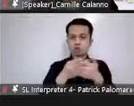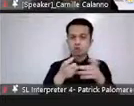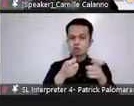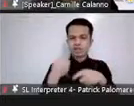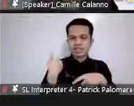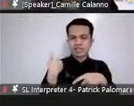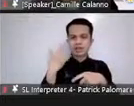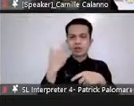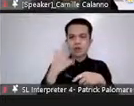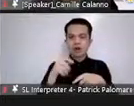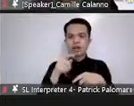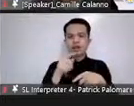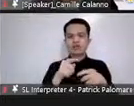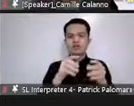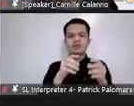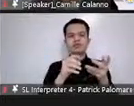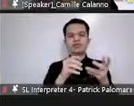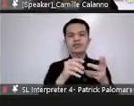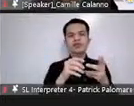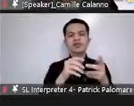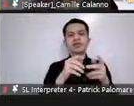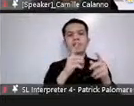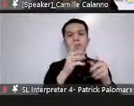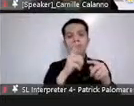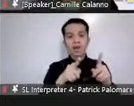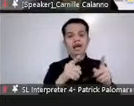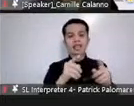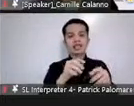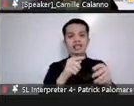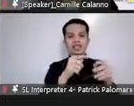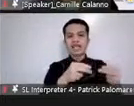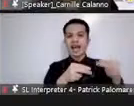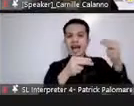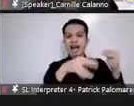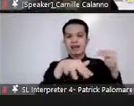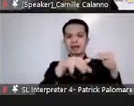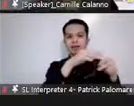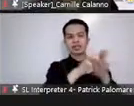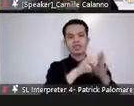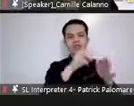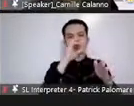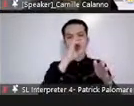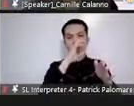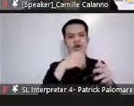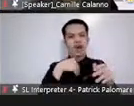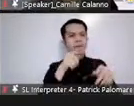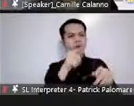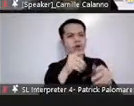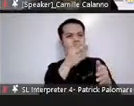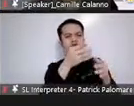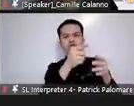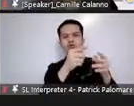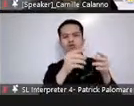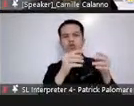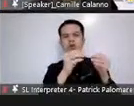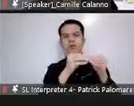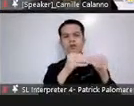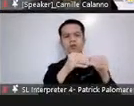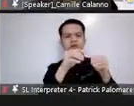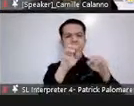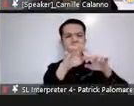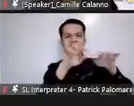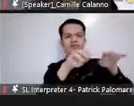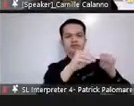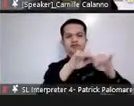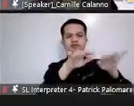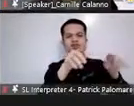because the sites are ephemeral. But we get in the highlands, like in Cebu, for example, we find scattered sherds that mostly seem to be from